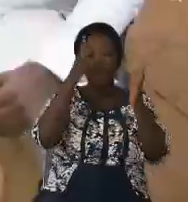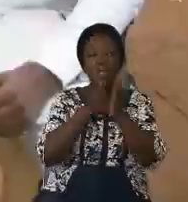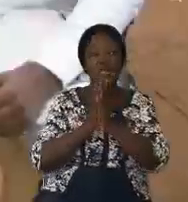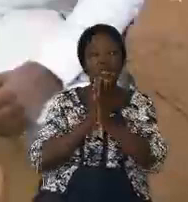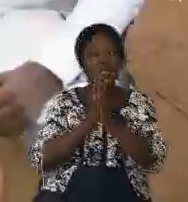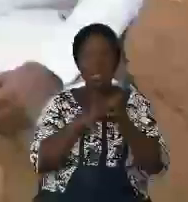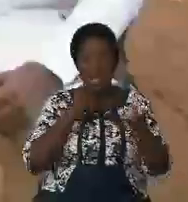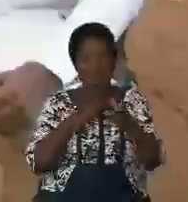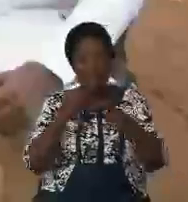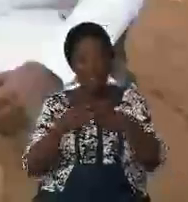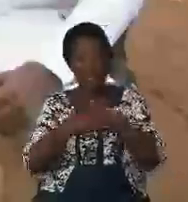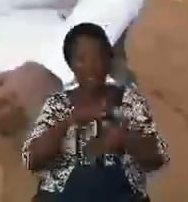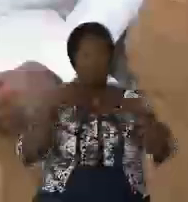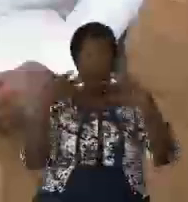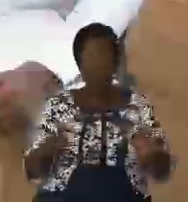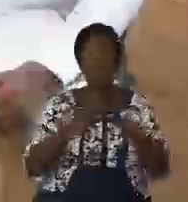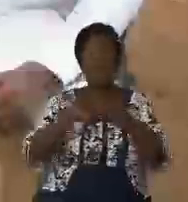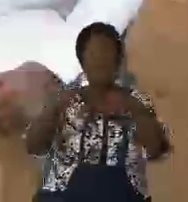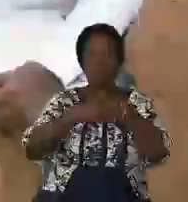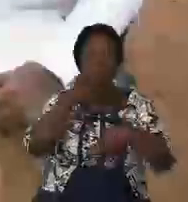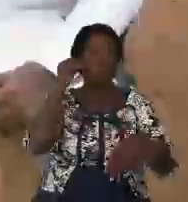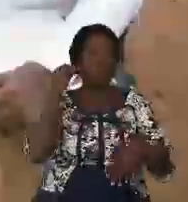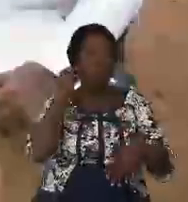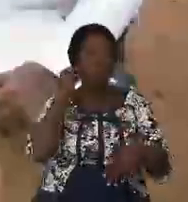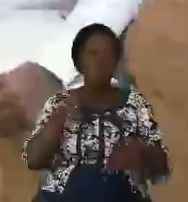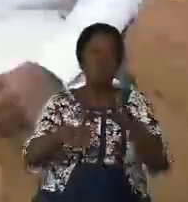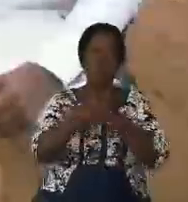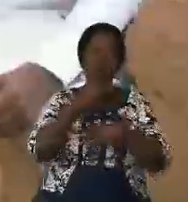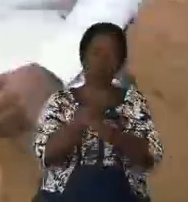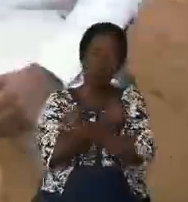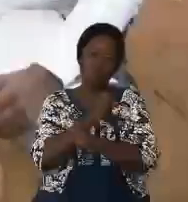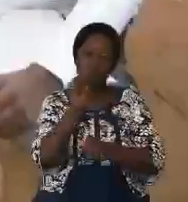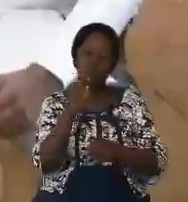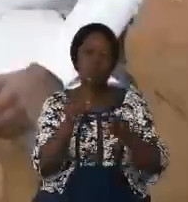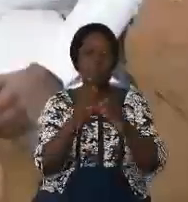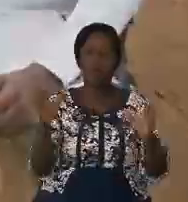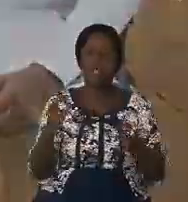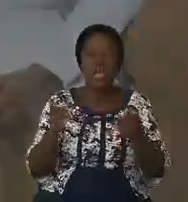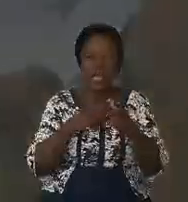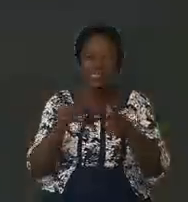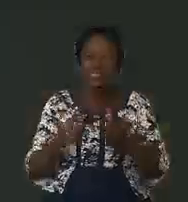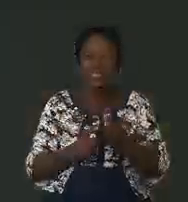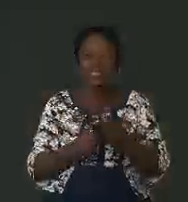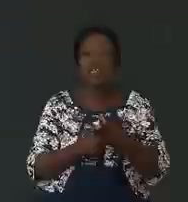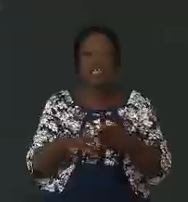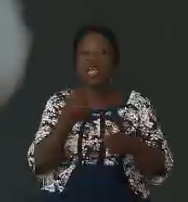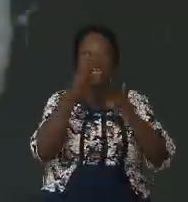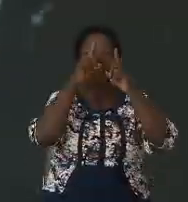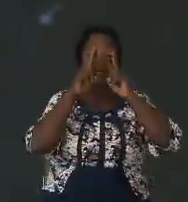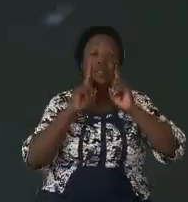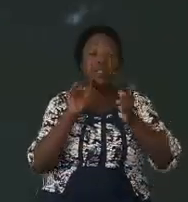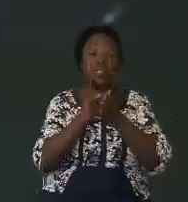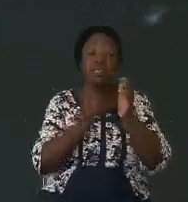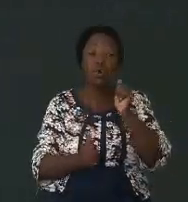And then after we finish and you go back home, you'll be a favorite of God.